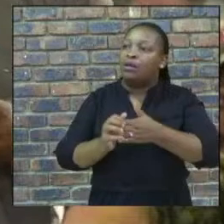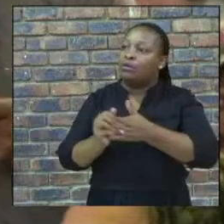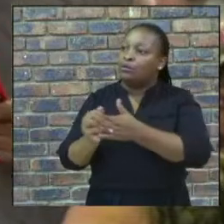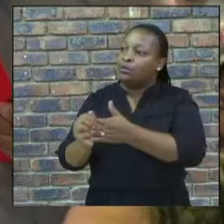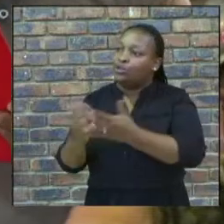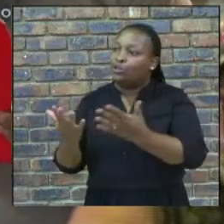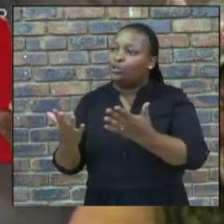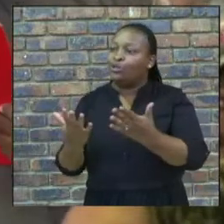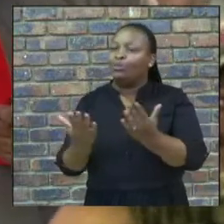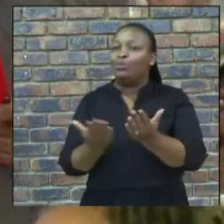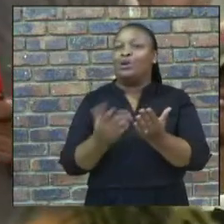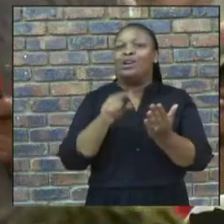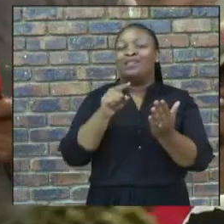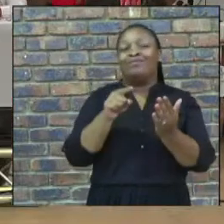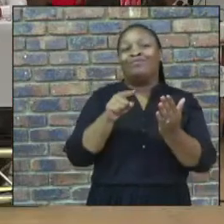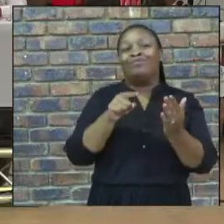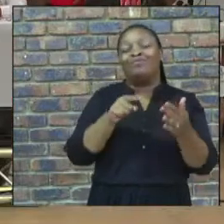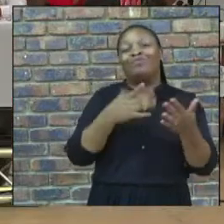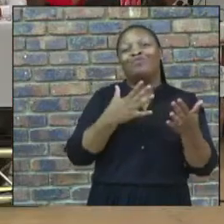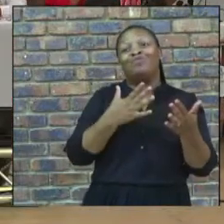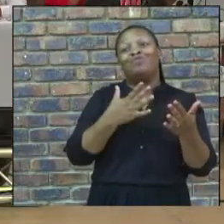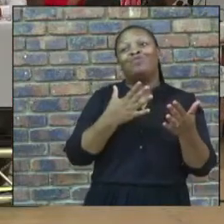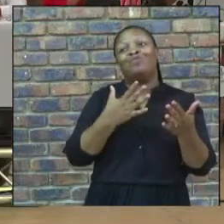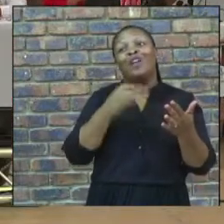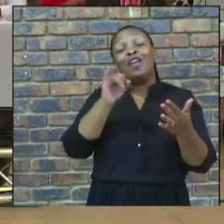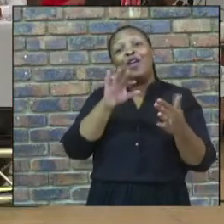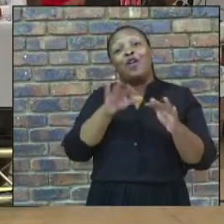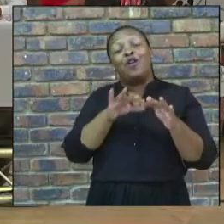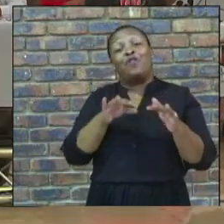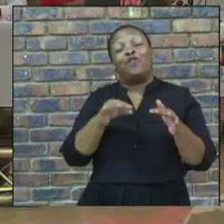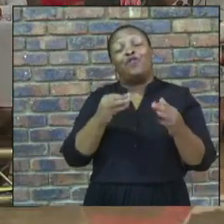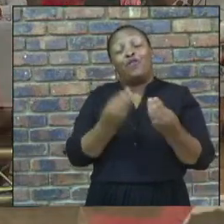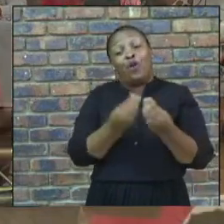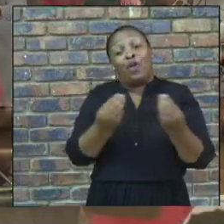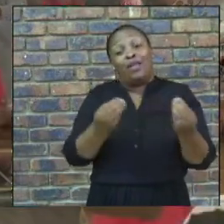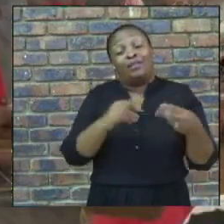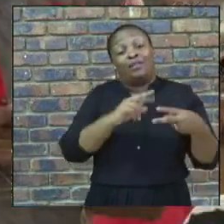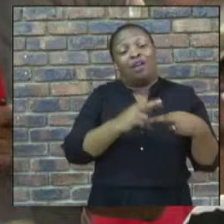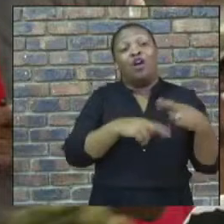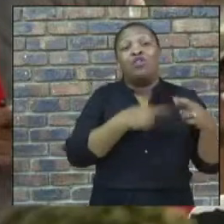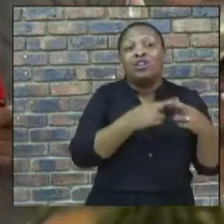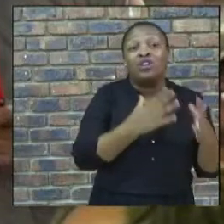especially, they favor abantwana less than 35. How about these people